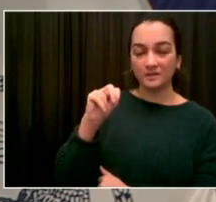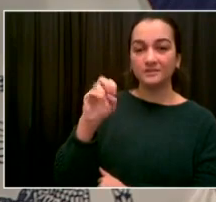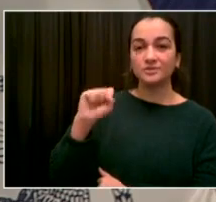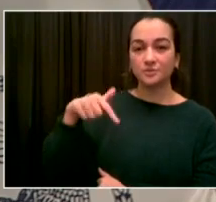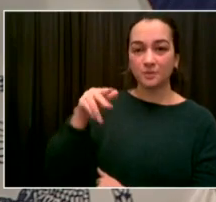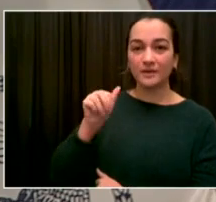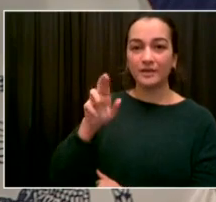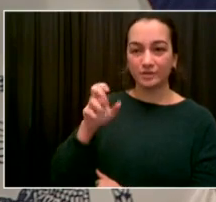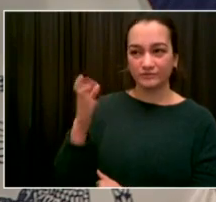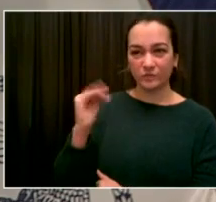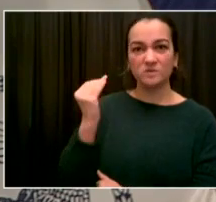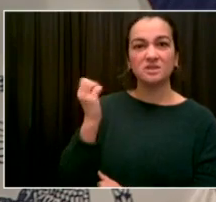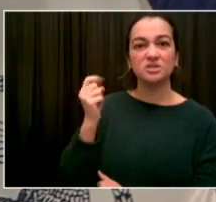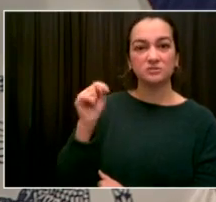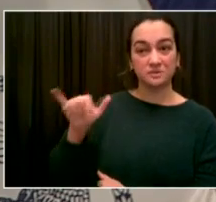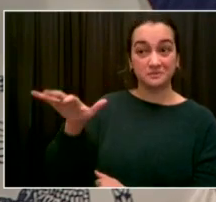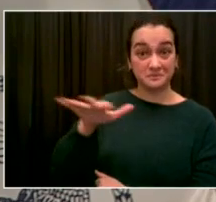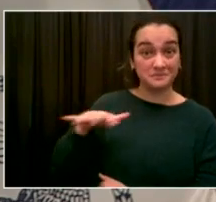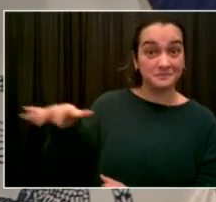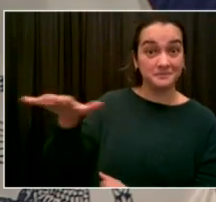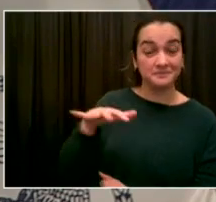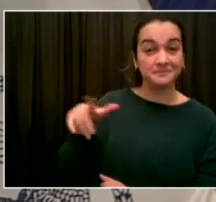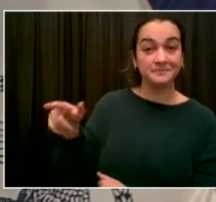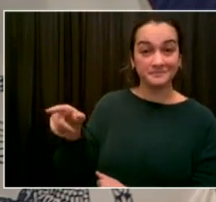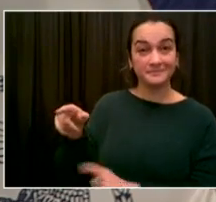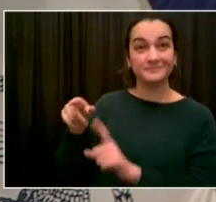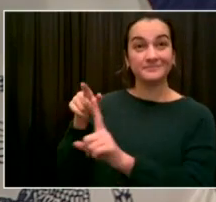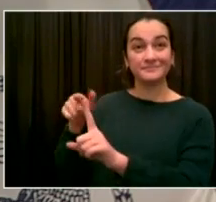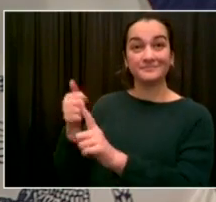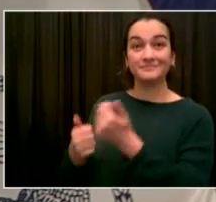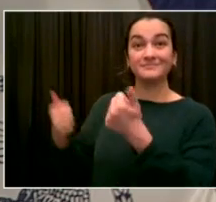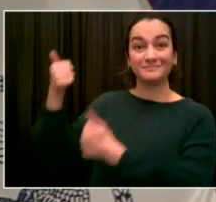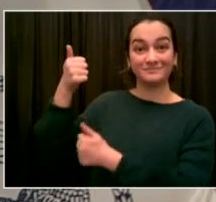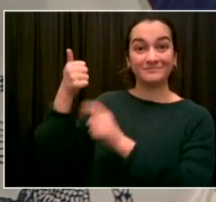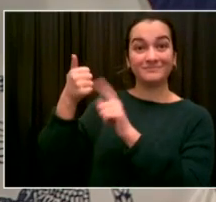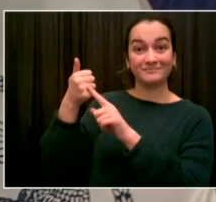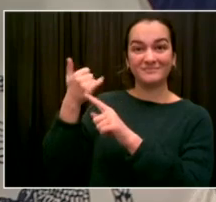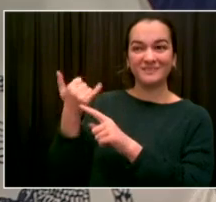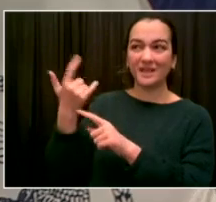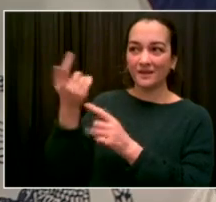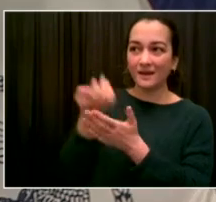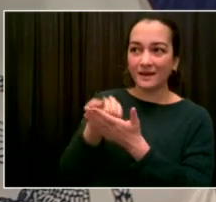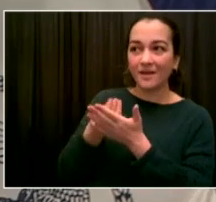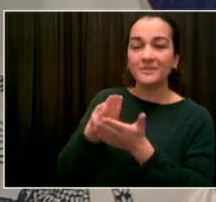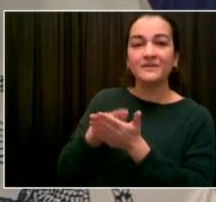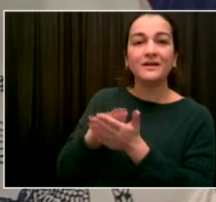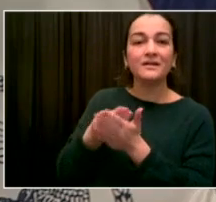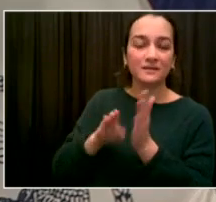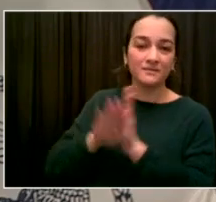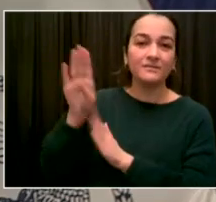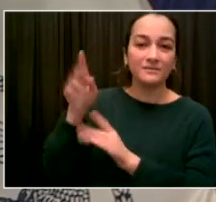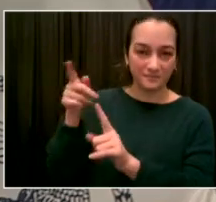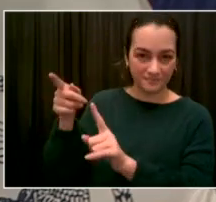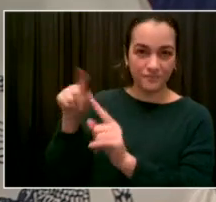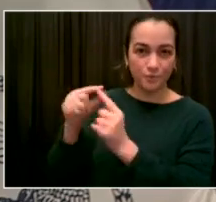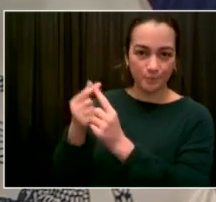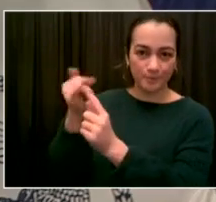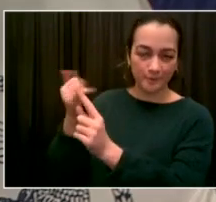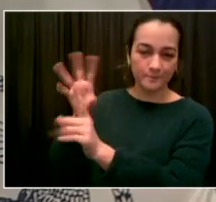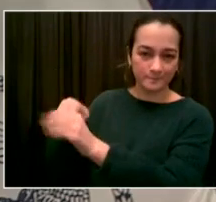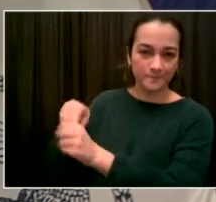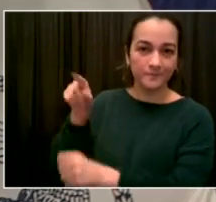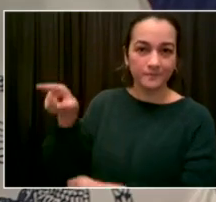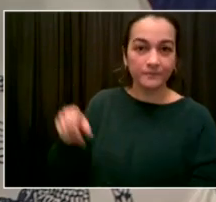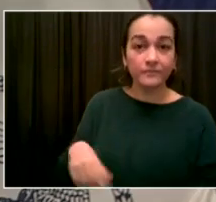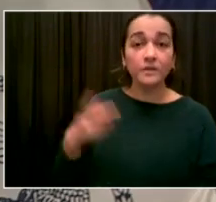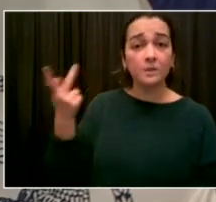him to come into government and help us deal with the COVID crisis. He's been great at that. But we've also had a constant dialogue. And we knew each other before, but not with the